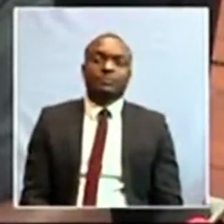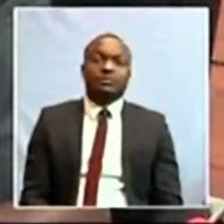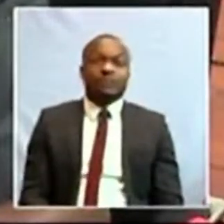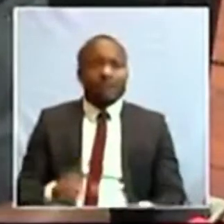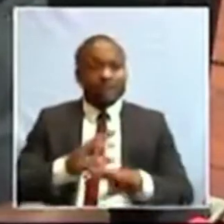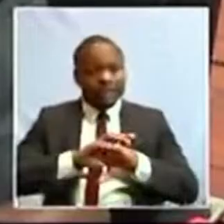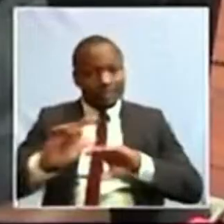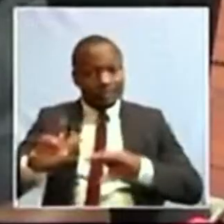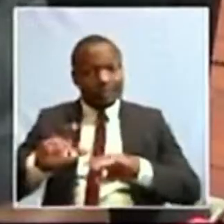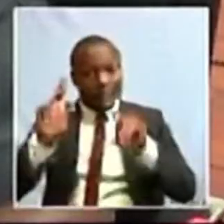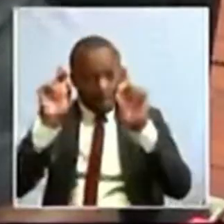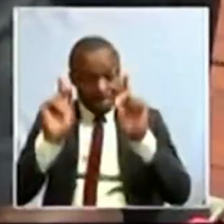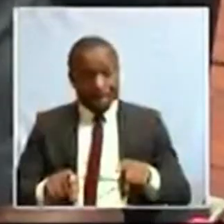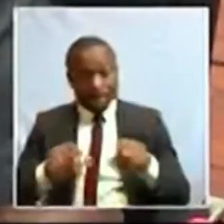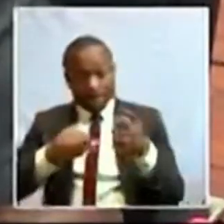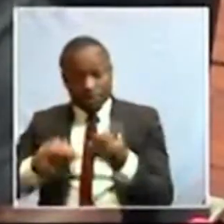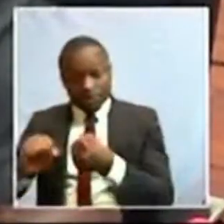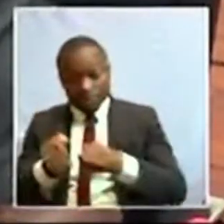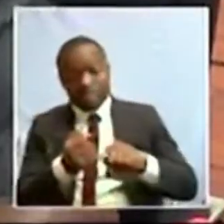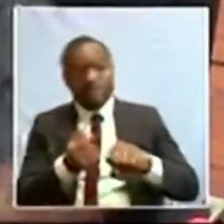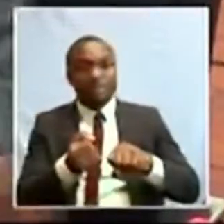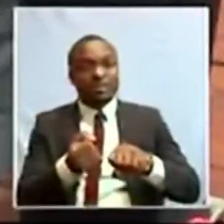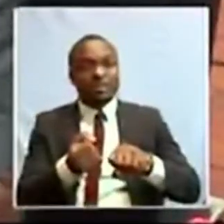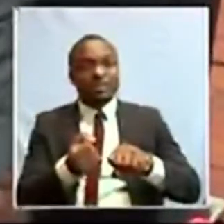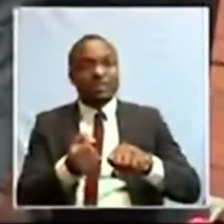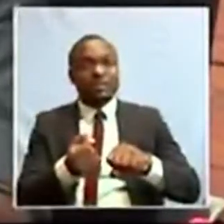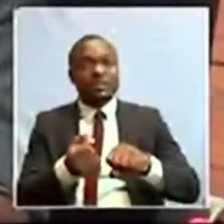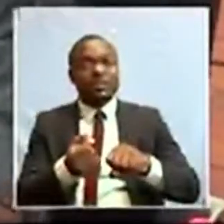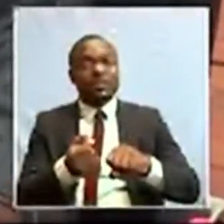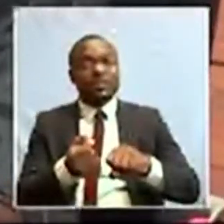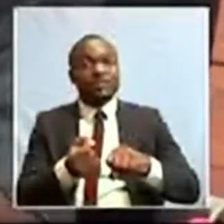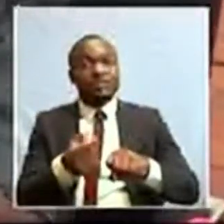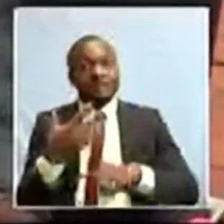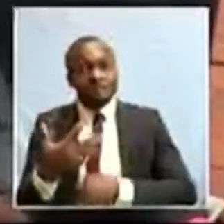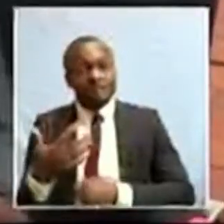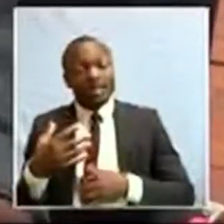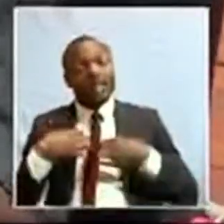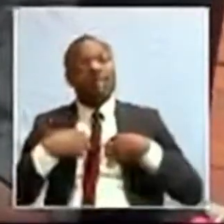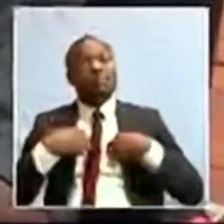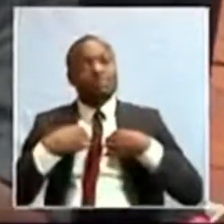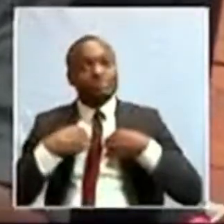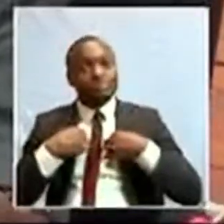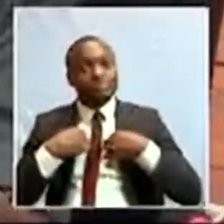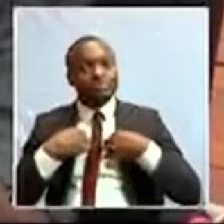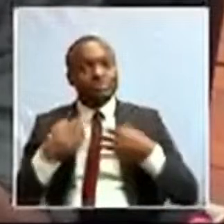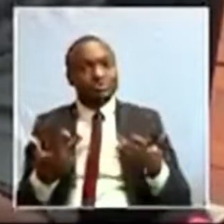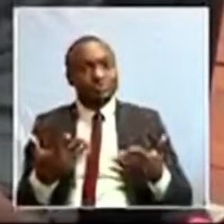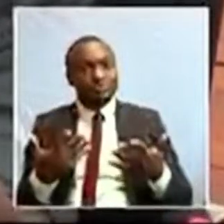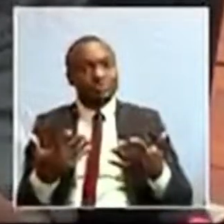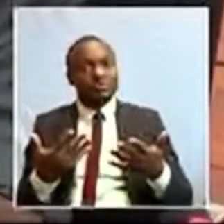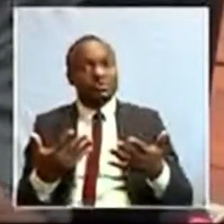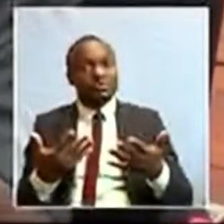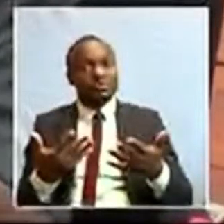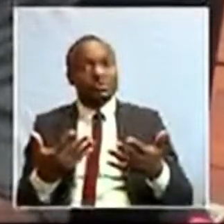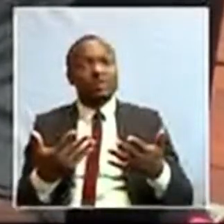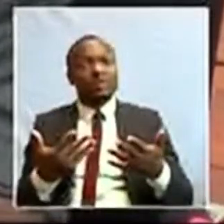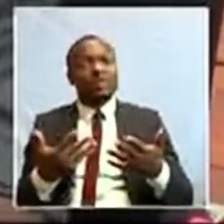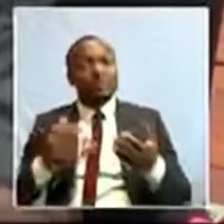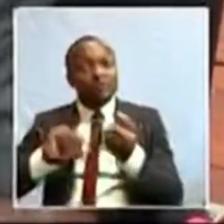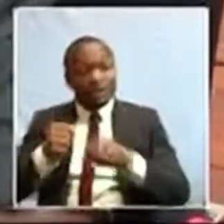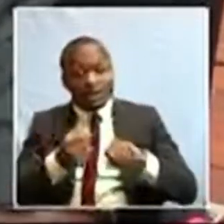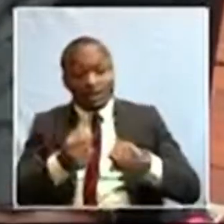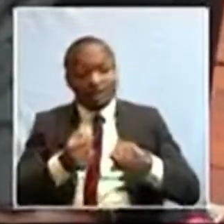lack of personal protective equipment. The same officers that you are praising here on TV, You are failing to buy them